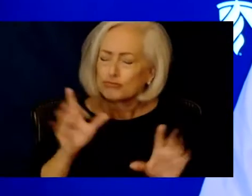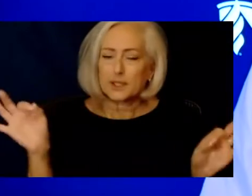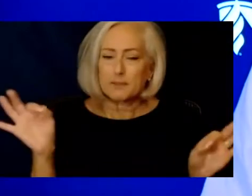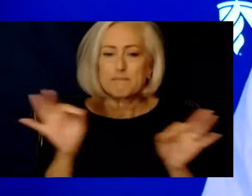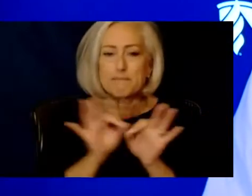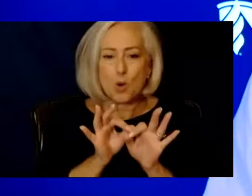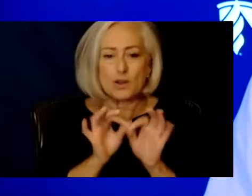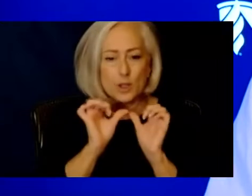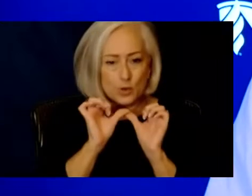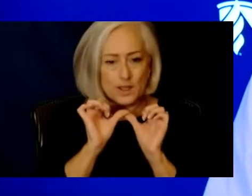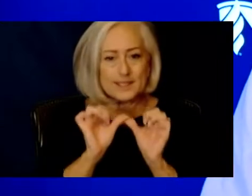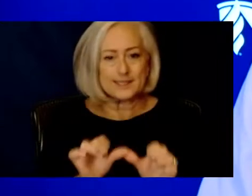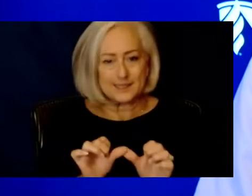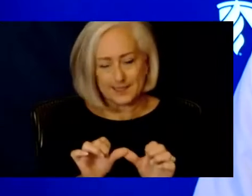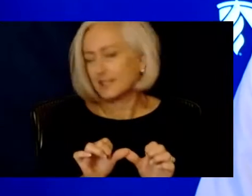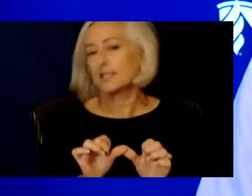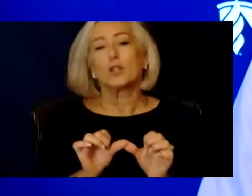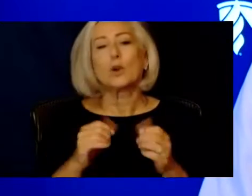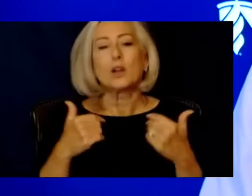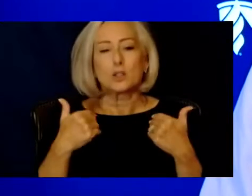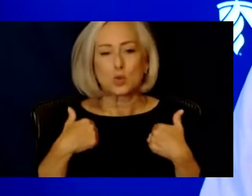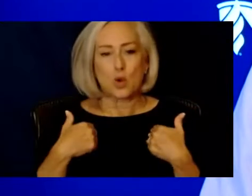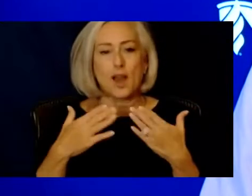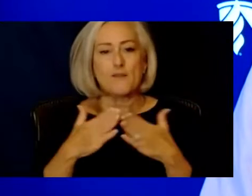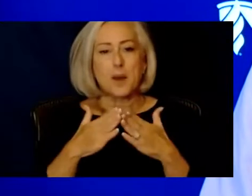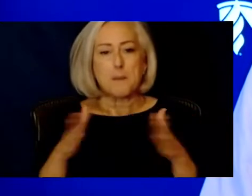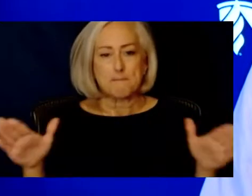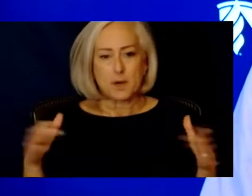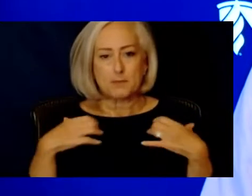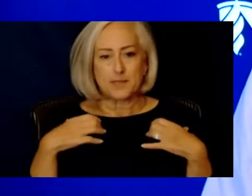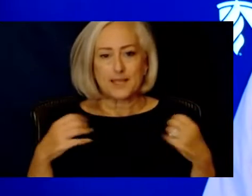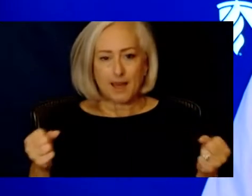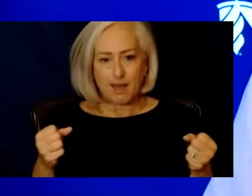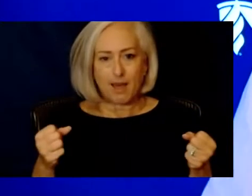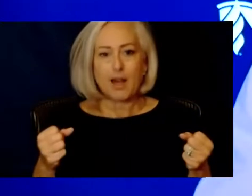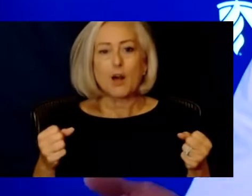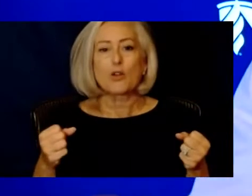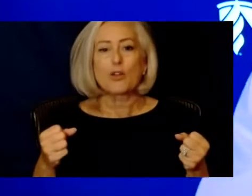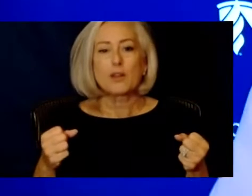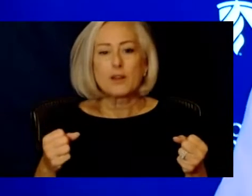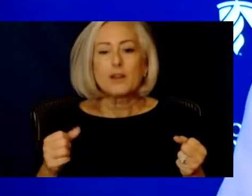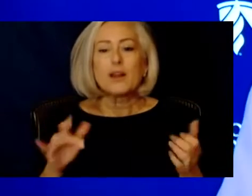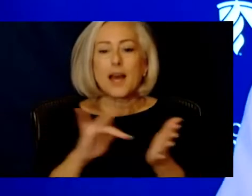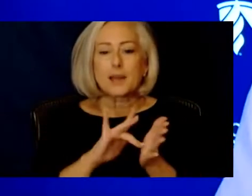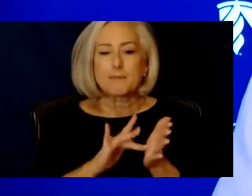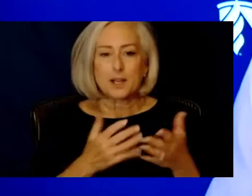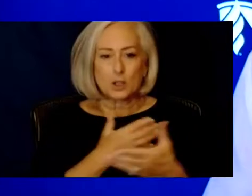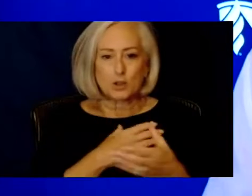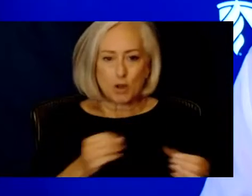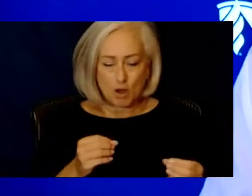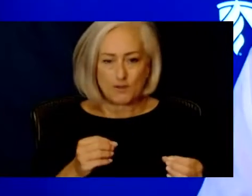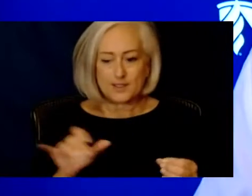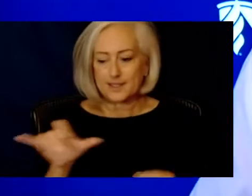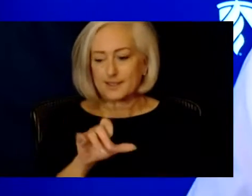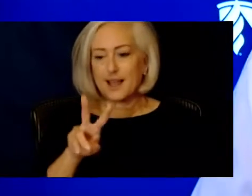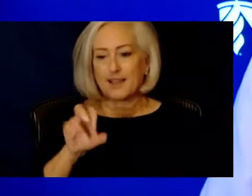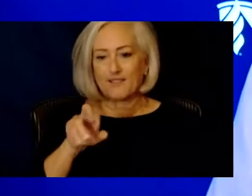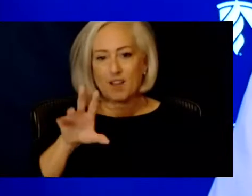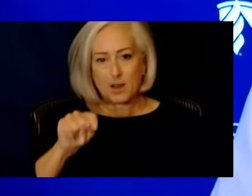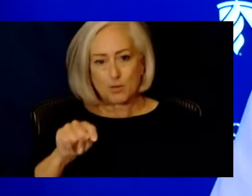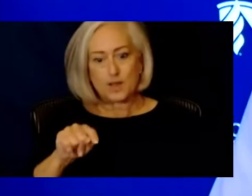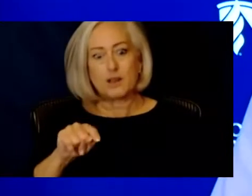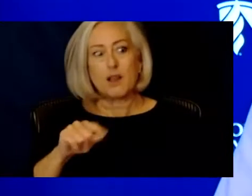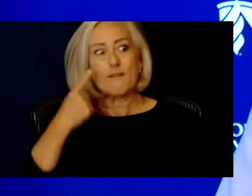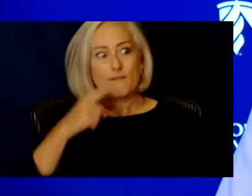maintain infrastructure for our public health and our medical practices, things like Vibrant, so that our children can get vaccinated